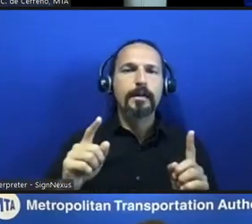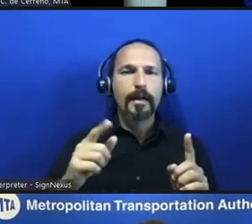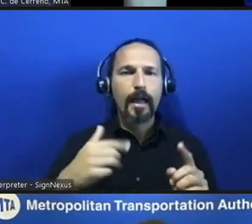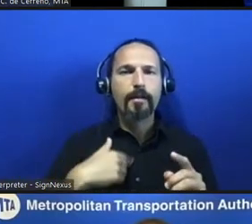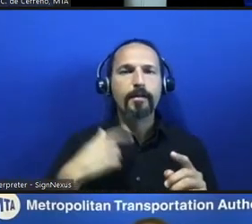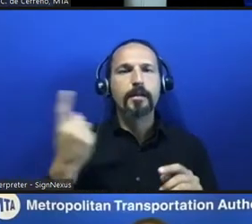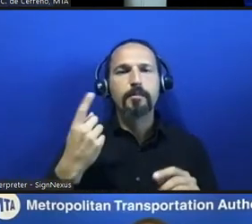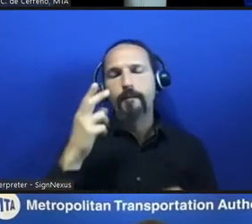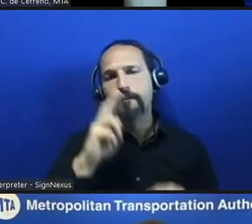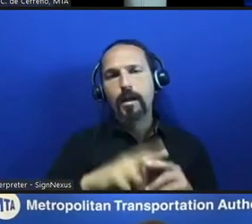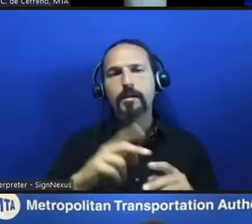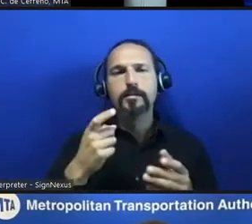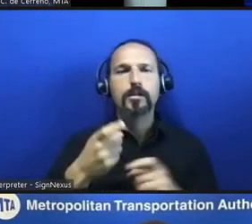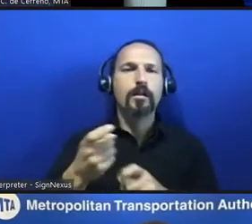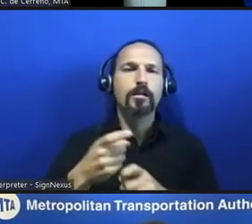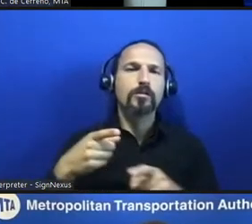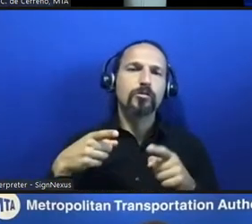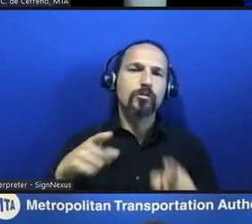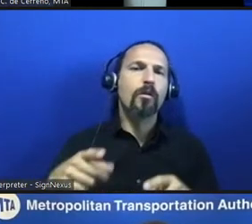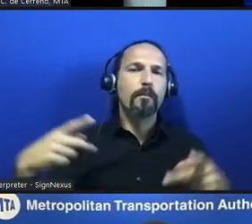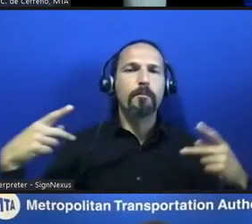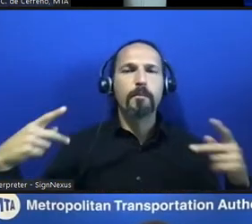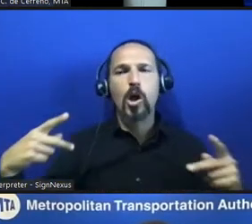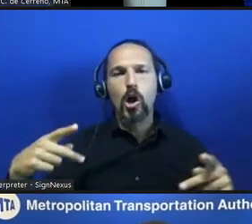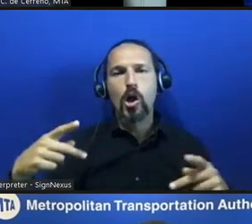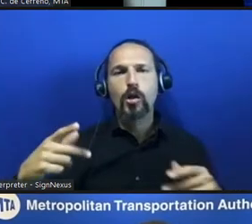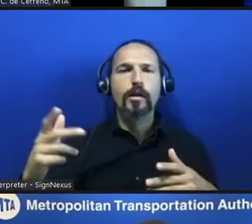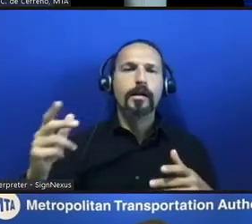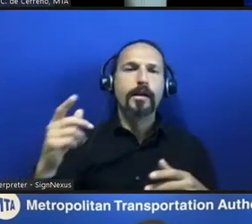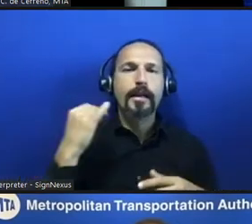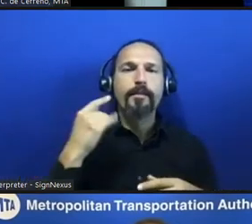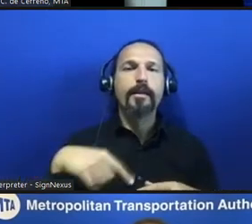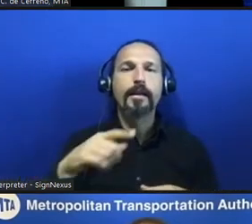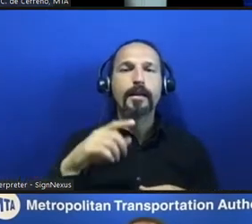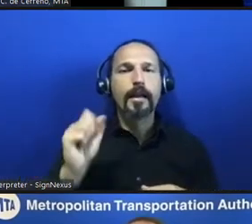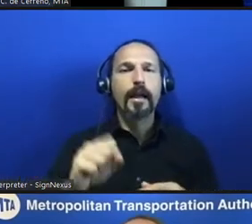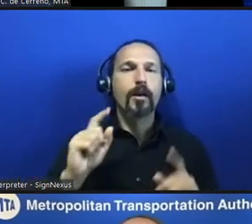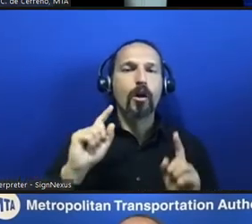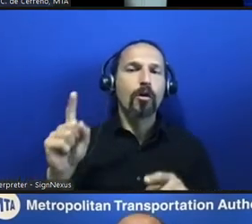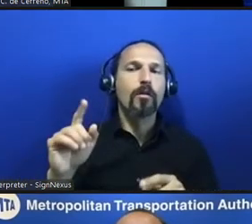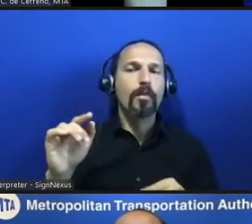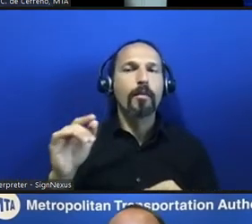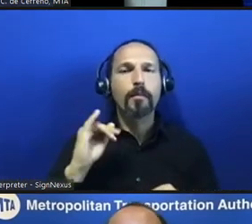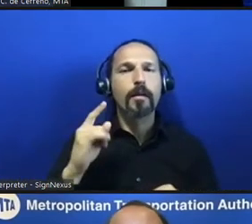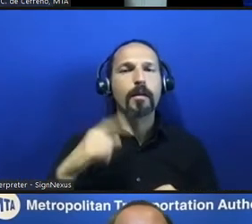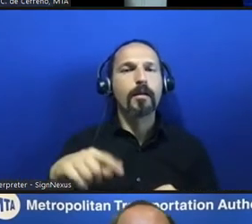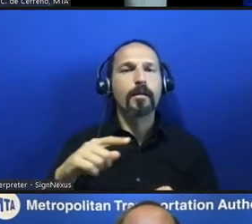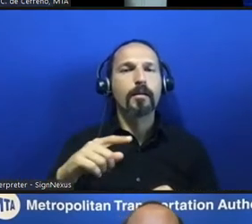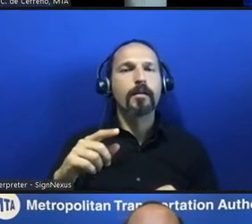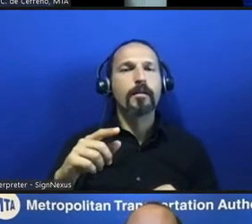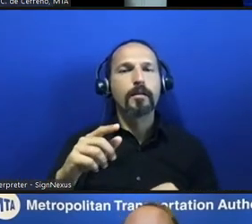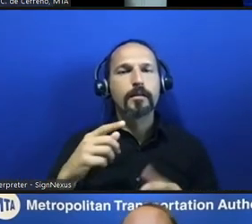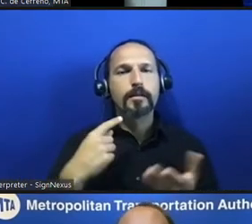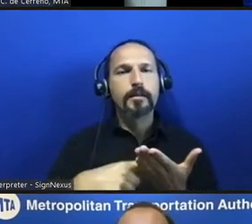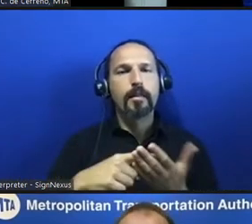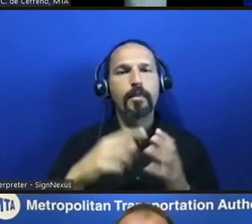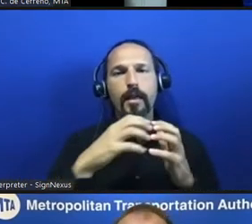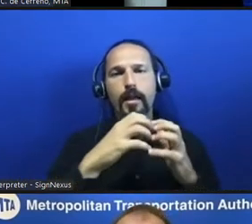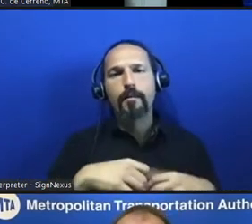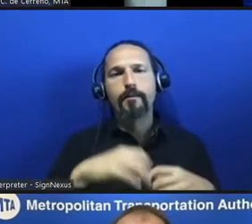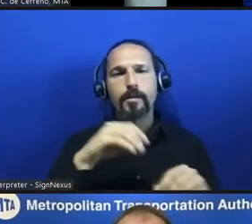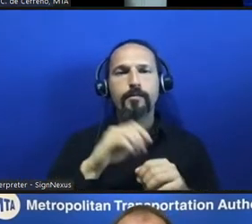them something fun to talk about at cocktail party that's of course assuming that anyone can get to cocktail parties because of the aforementioned collapse